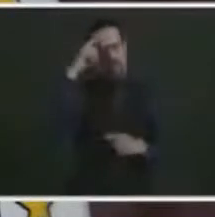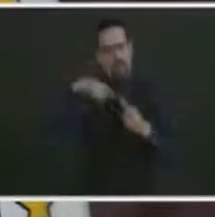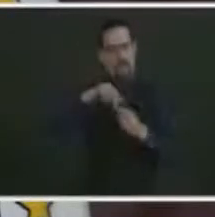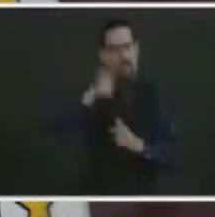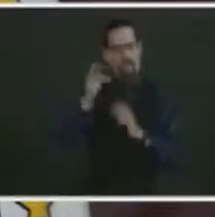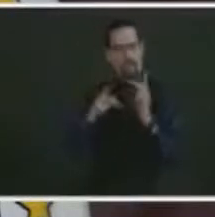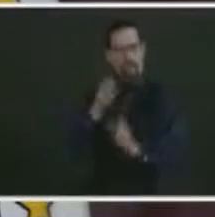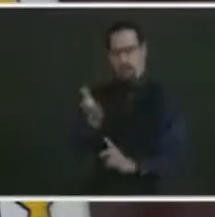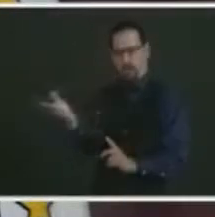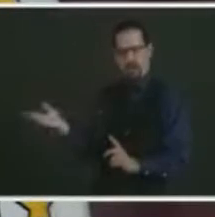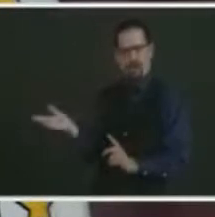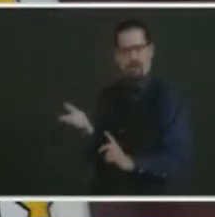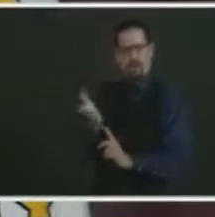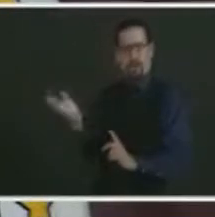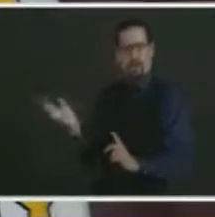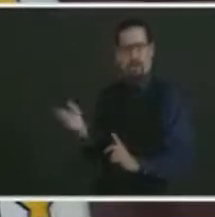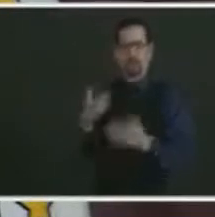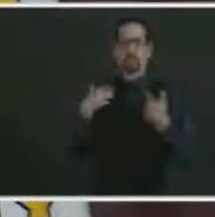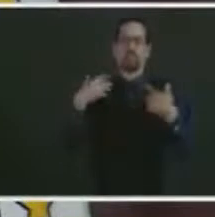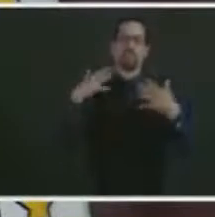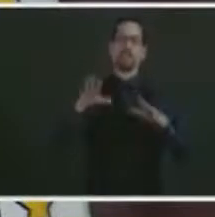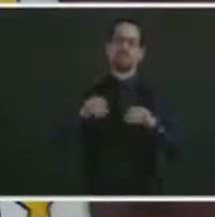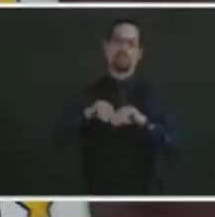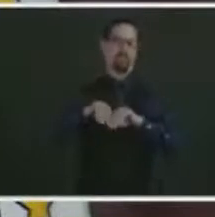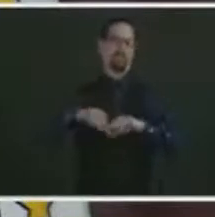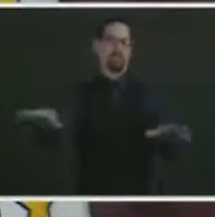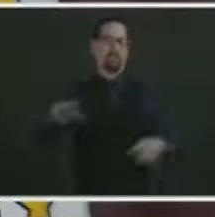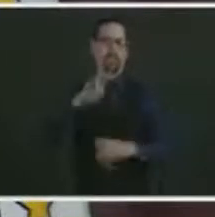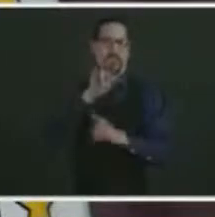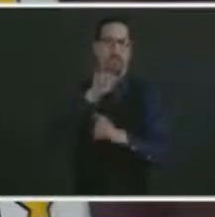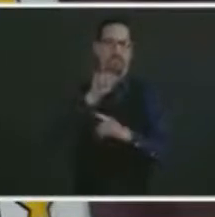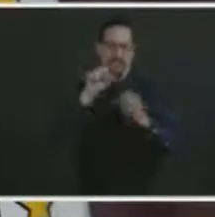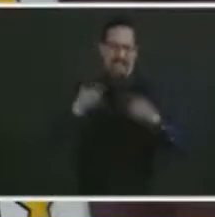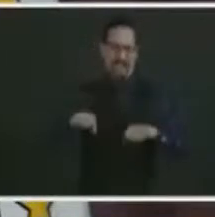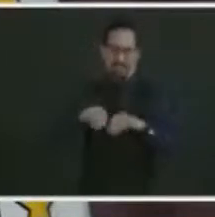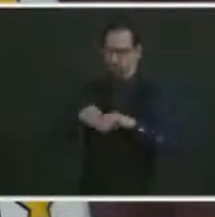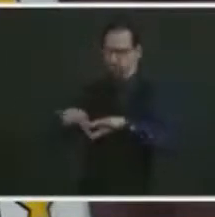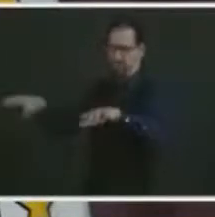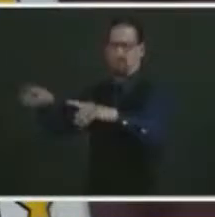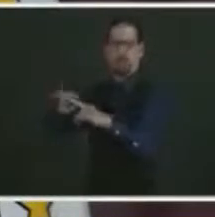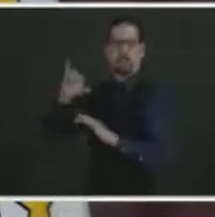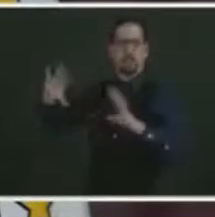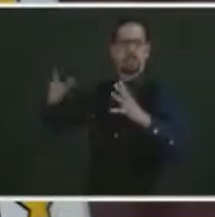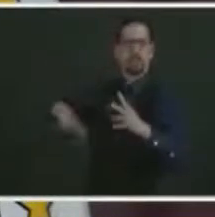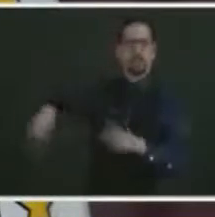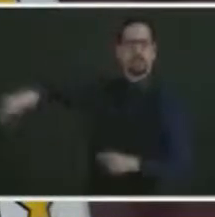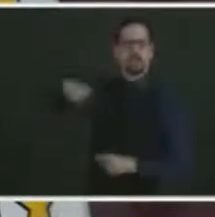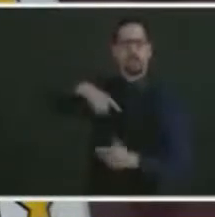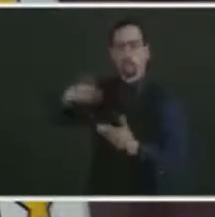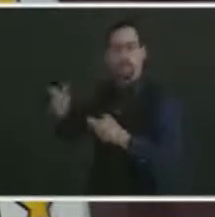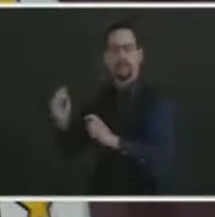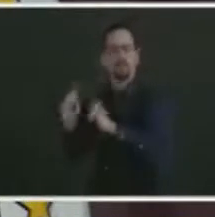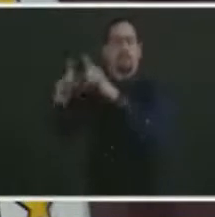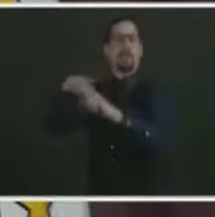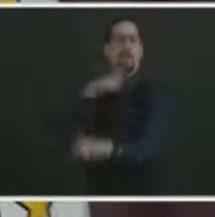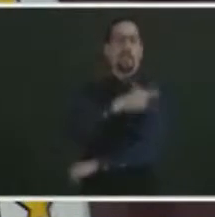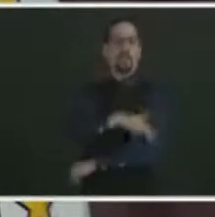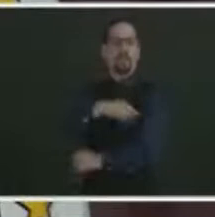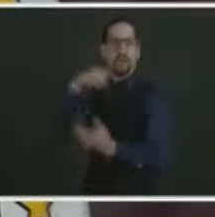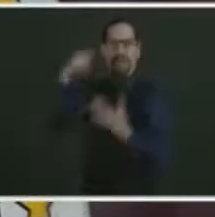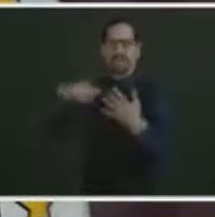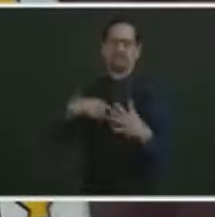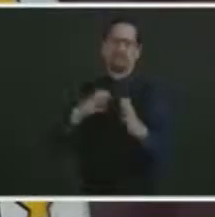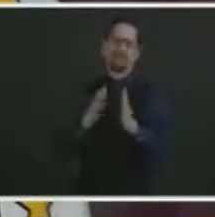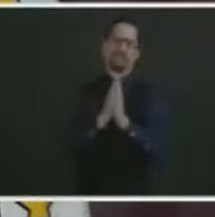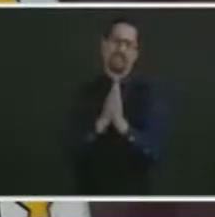careful so you don't spread your virus to them and they wind up in the hospital or even worse. So just please accept that